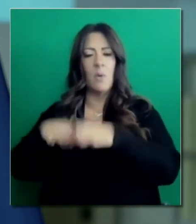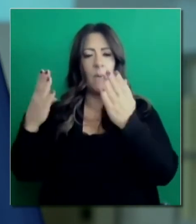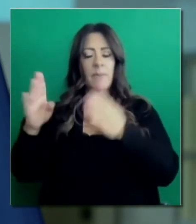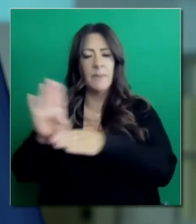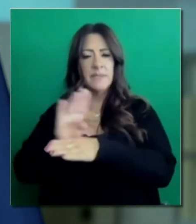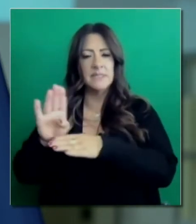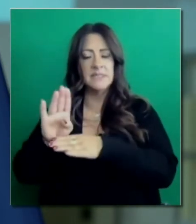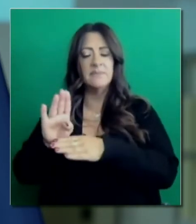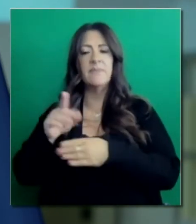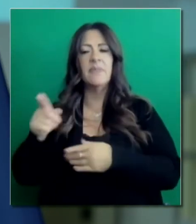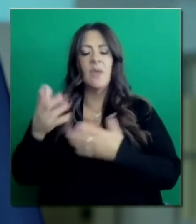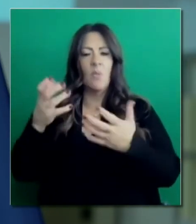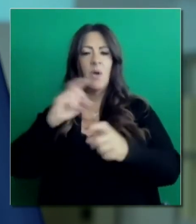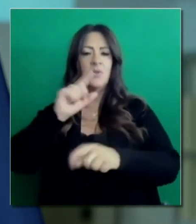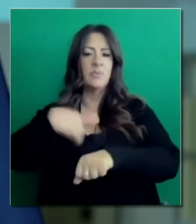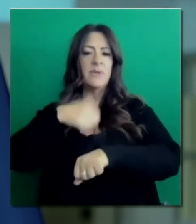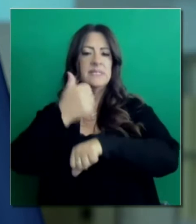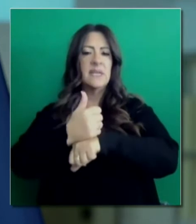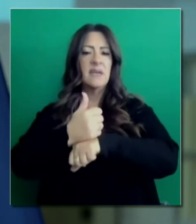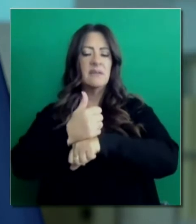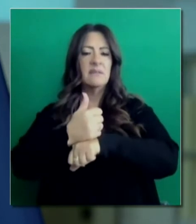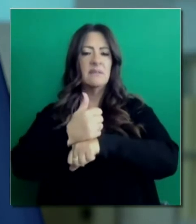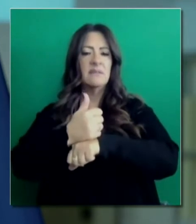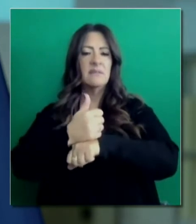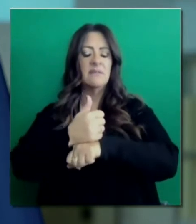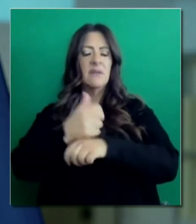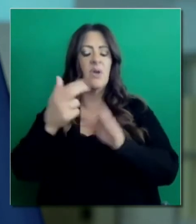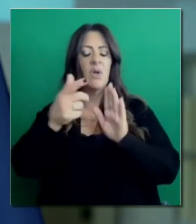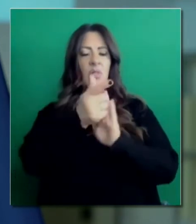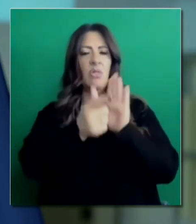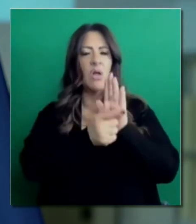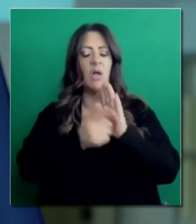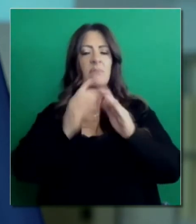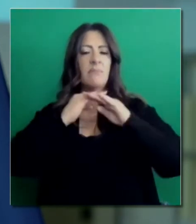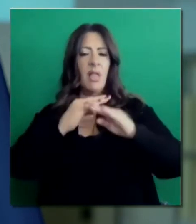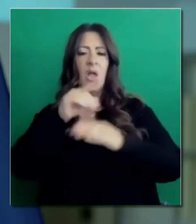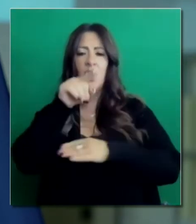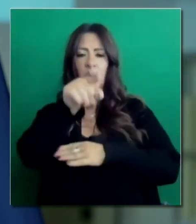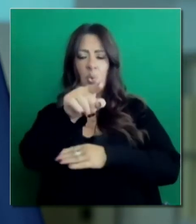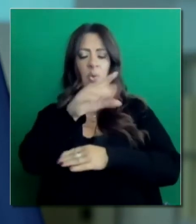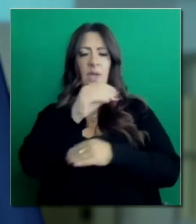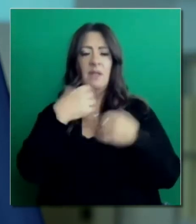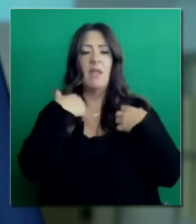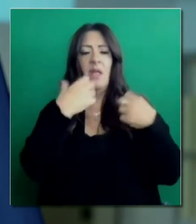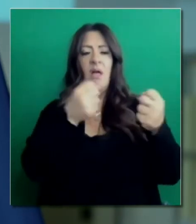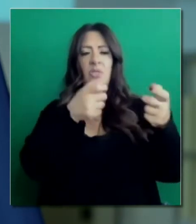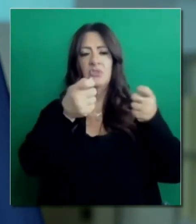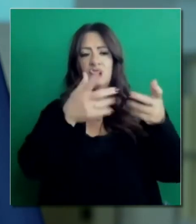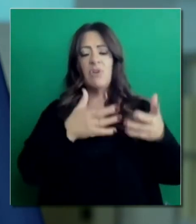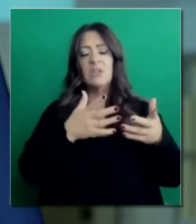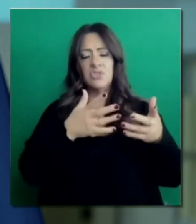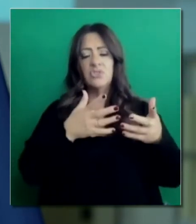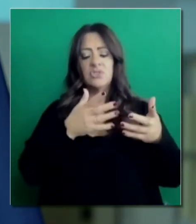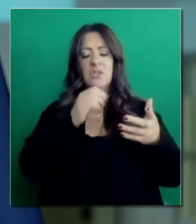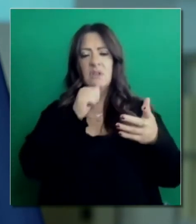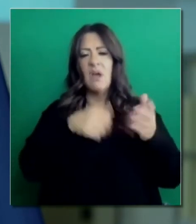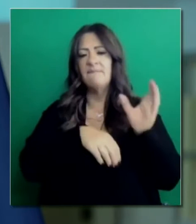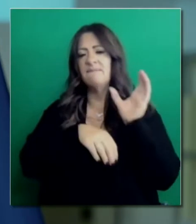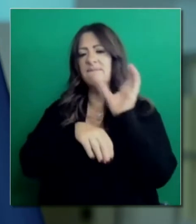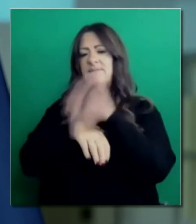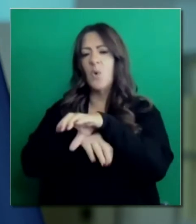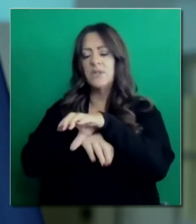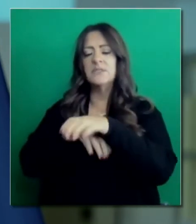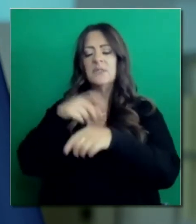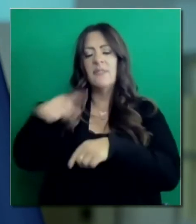precedent-setting and authoritative ruling that will permanently block you and health directors, and I'm saying this as a quote, from imposing any future arbitrary